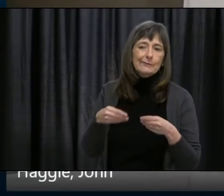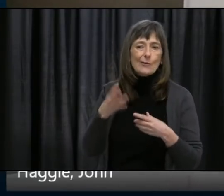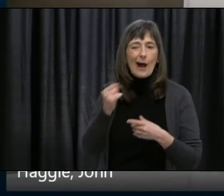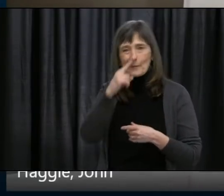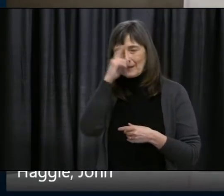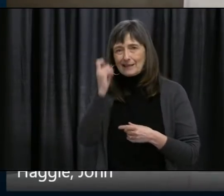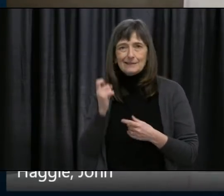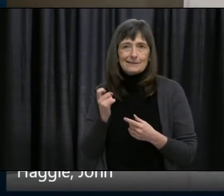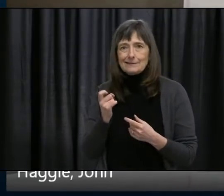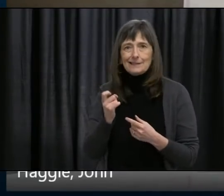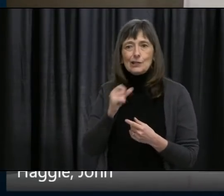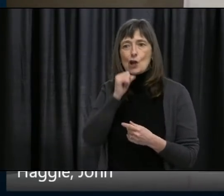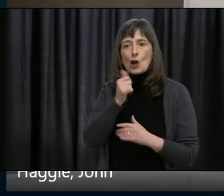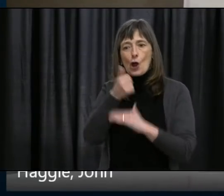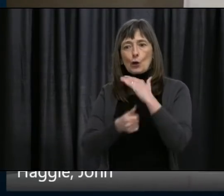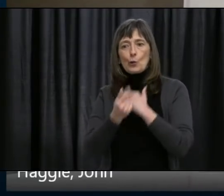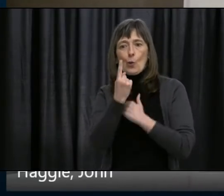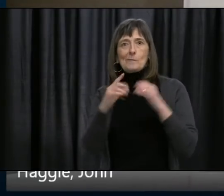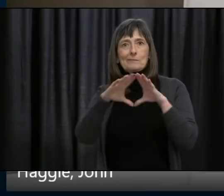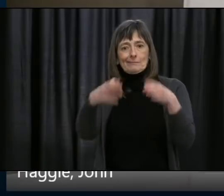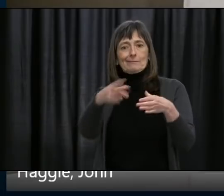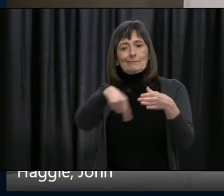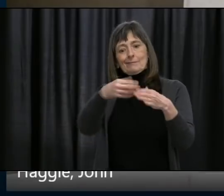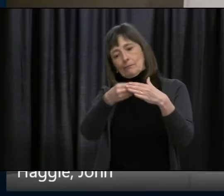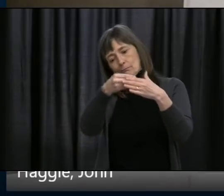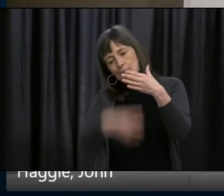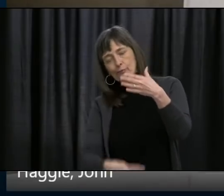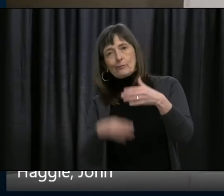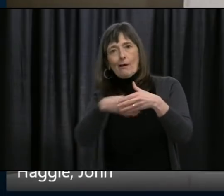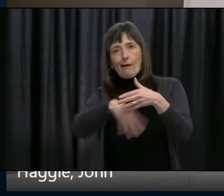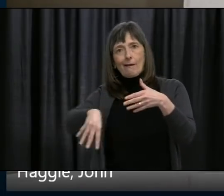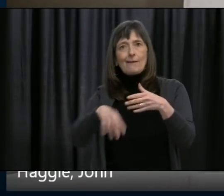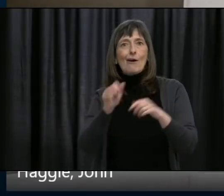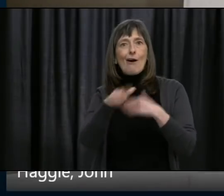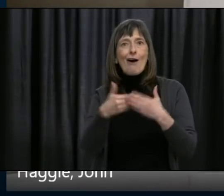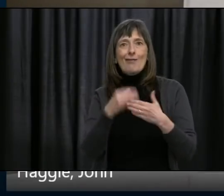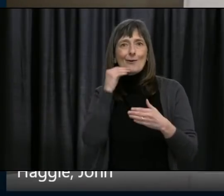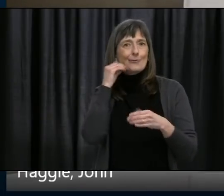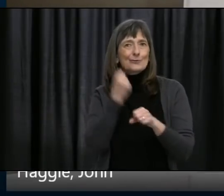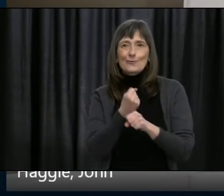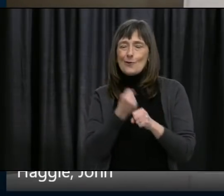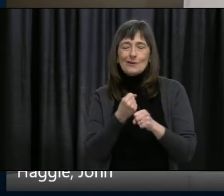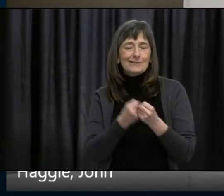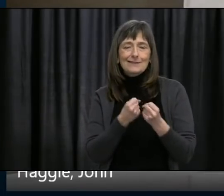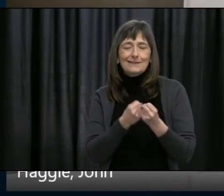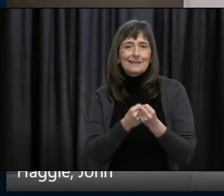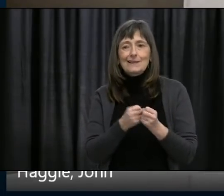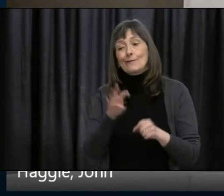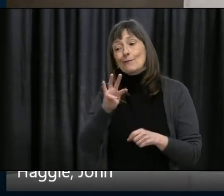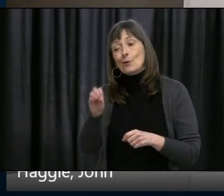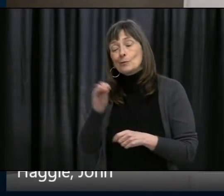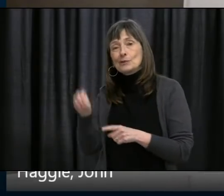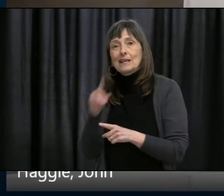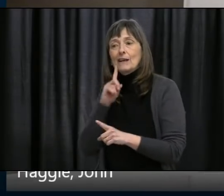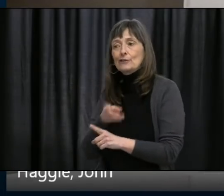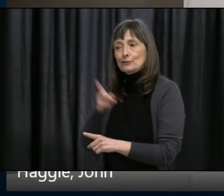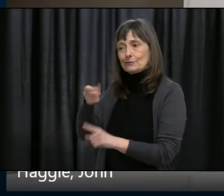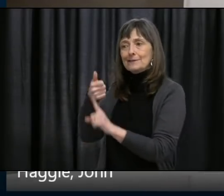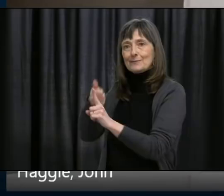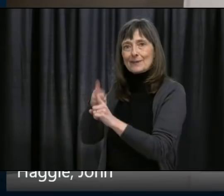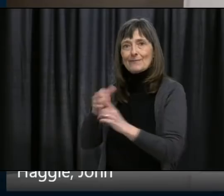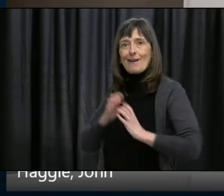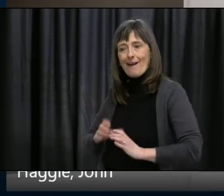fragmented nature of it, where 40% of our home support is actually provided through what's called self-managed or direct